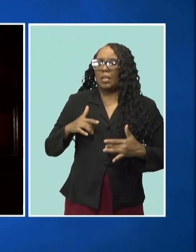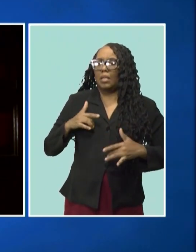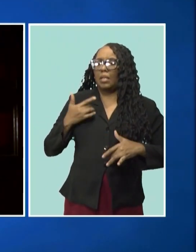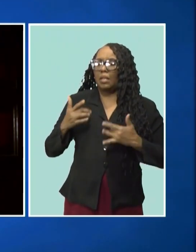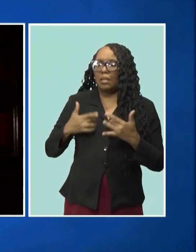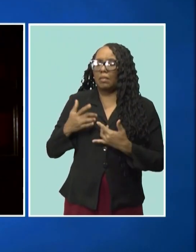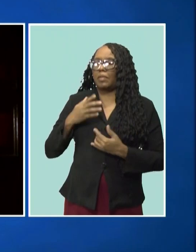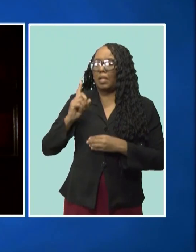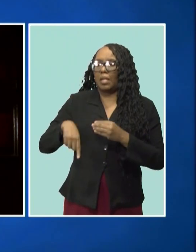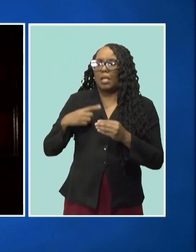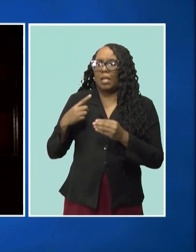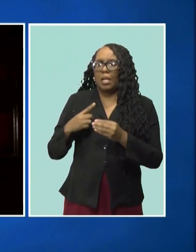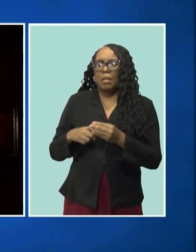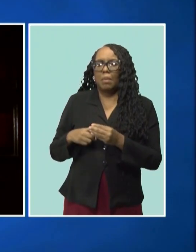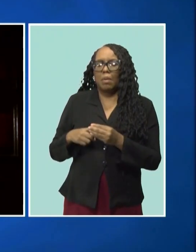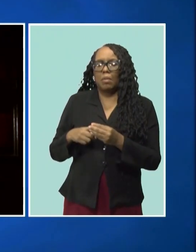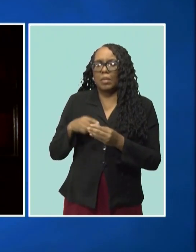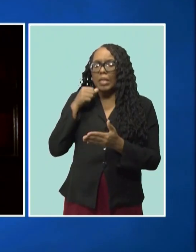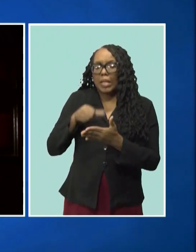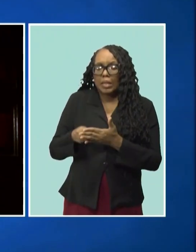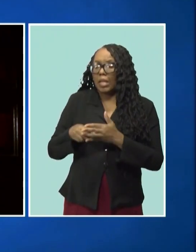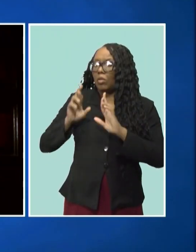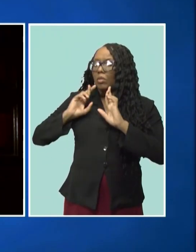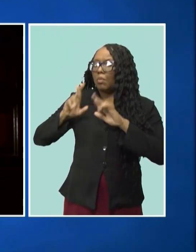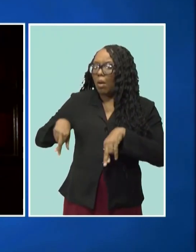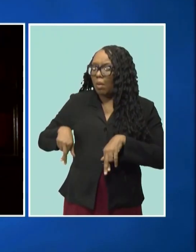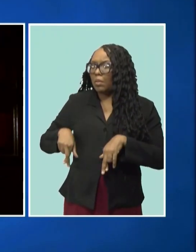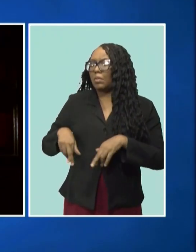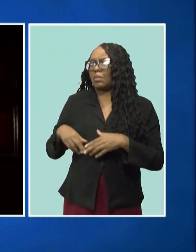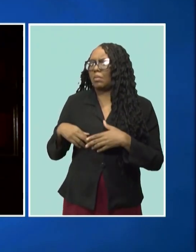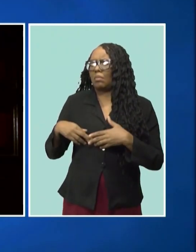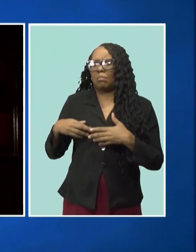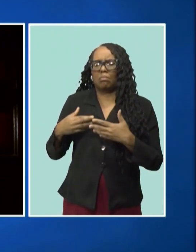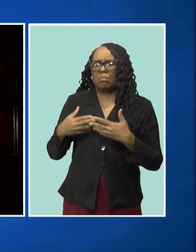vote against Dr. Yearwood and the entire DLP executive?